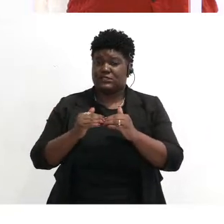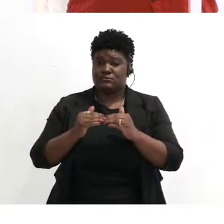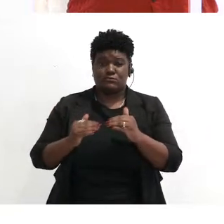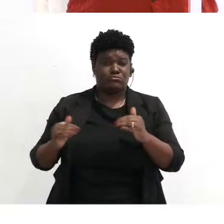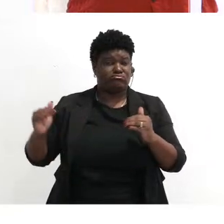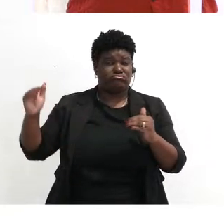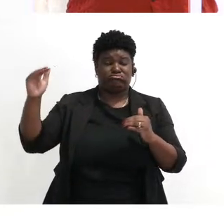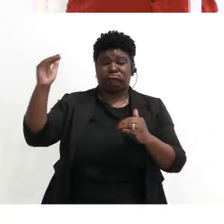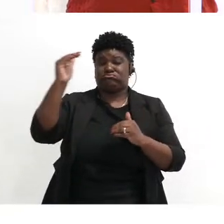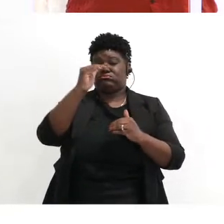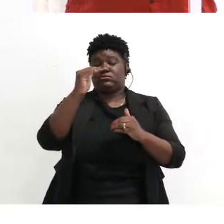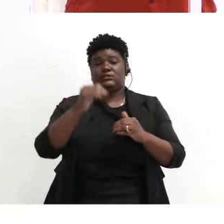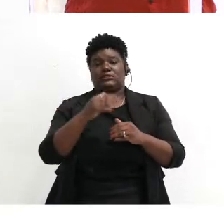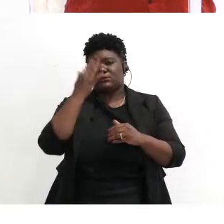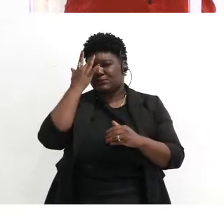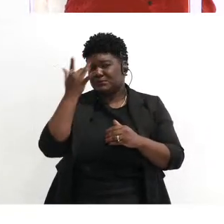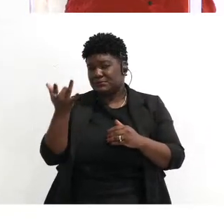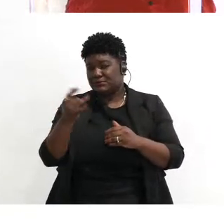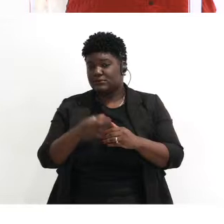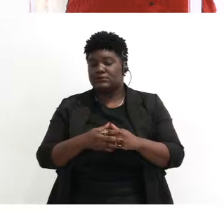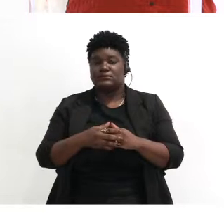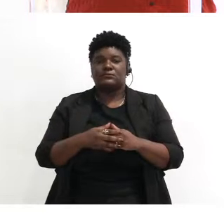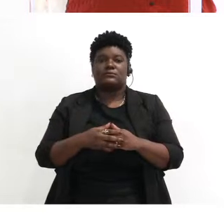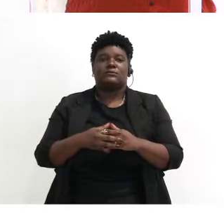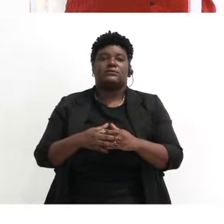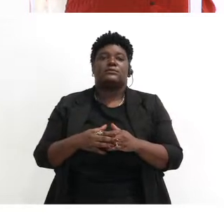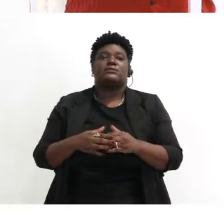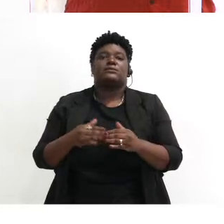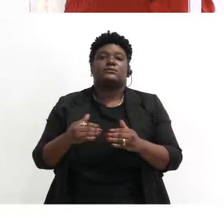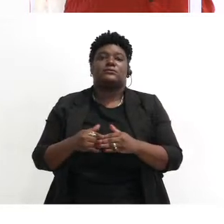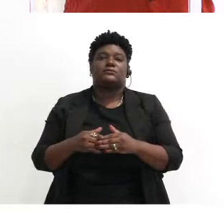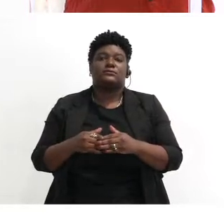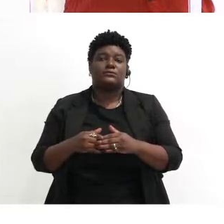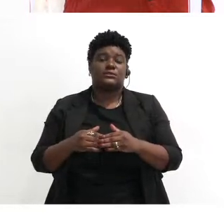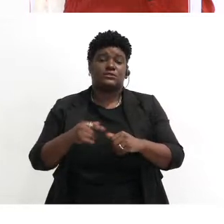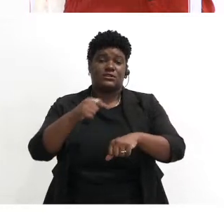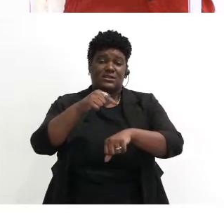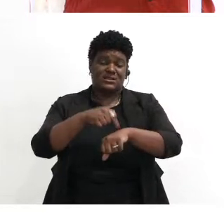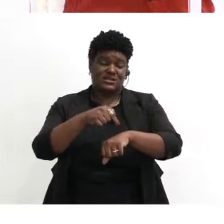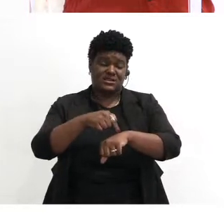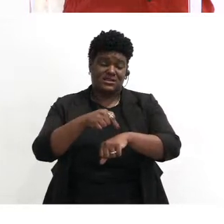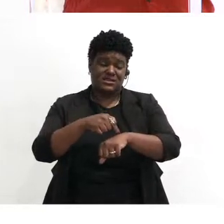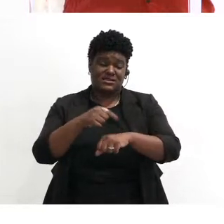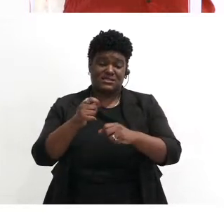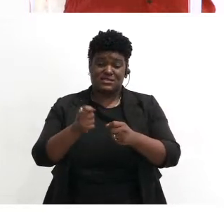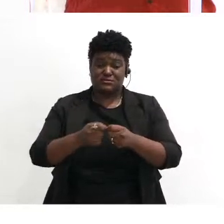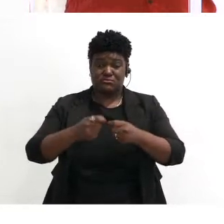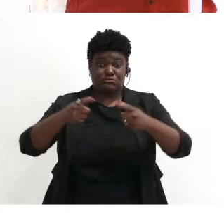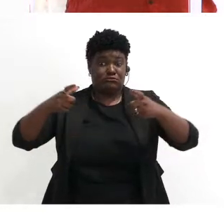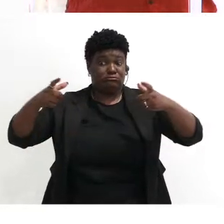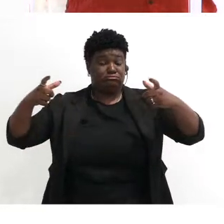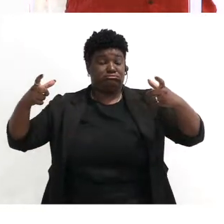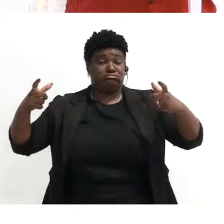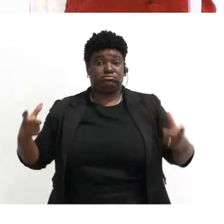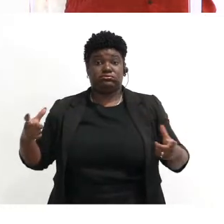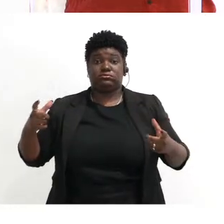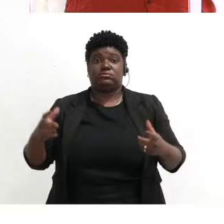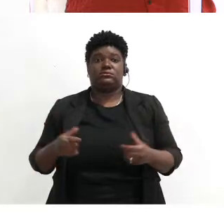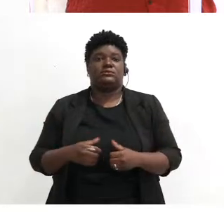scale. The transistors are so small that it becomes almost impossible to shrink them further.